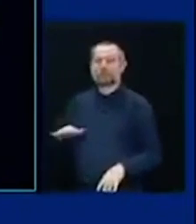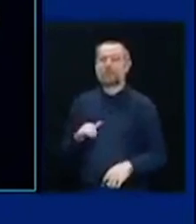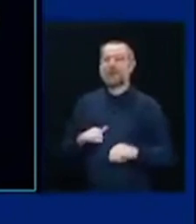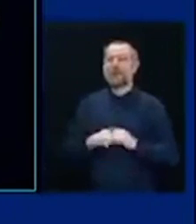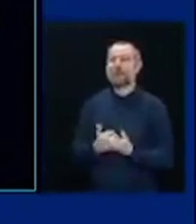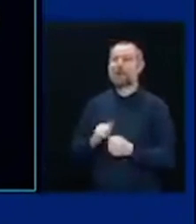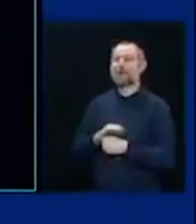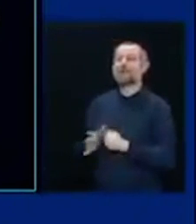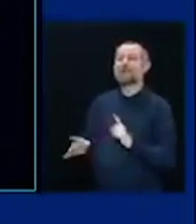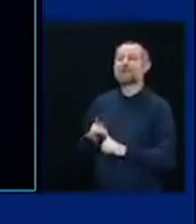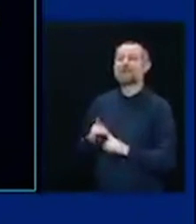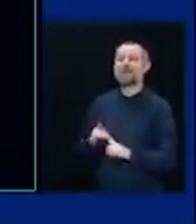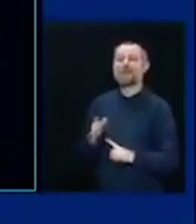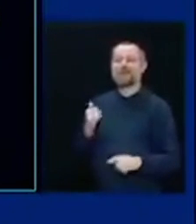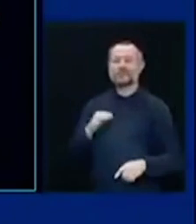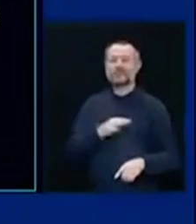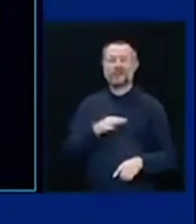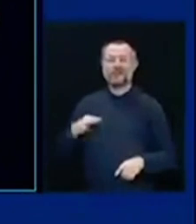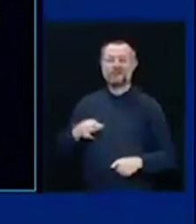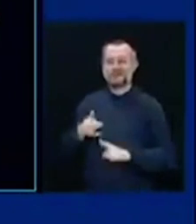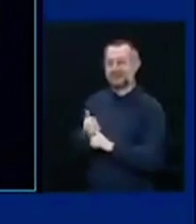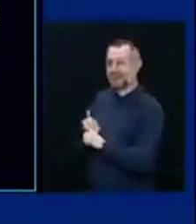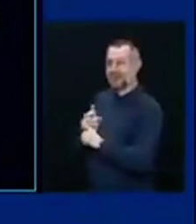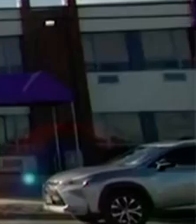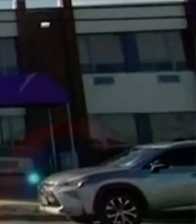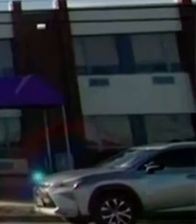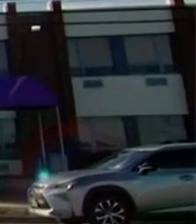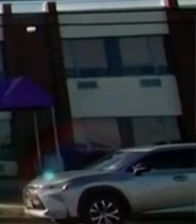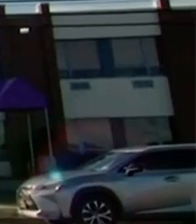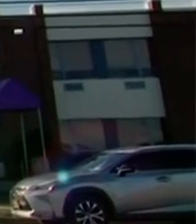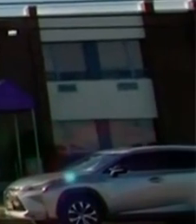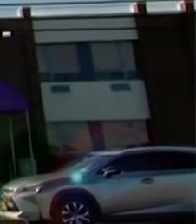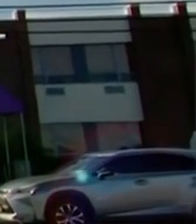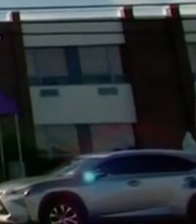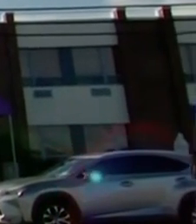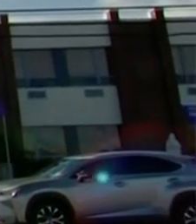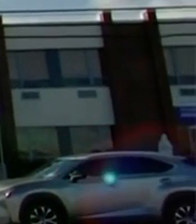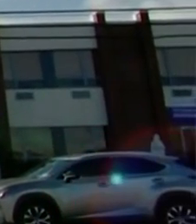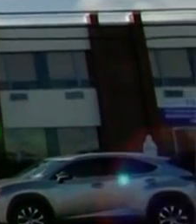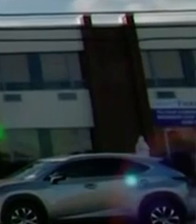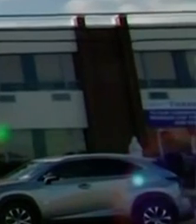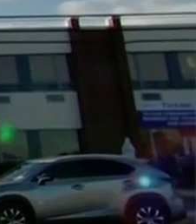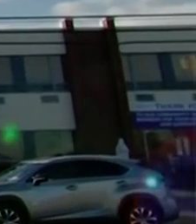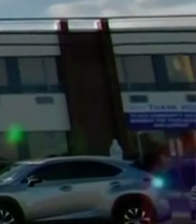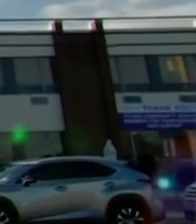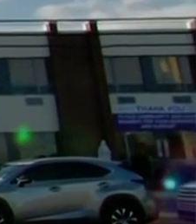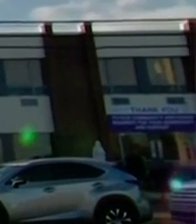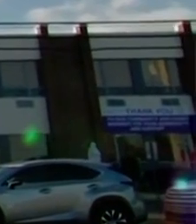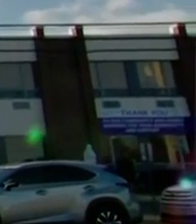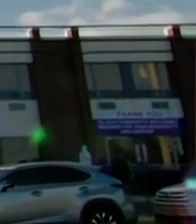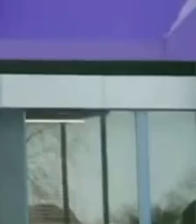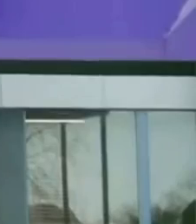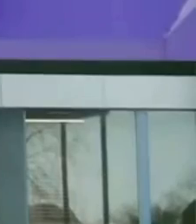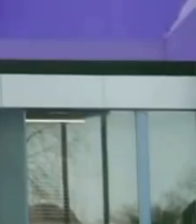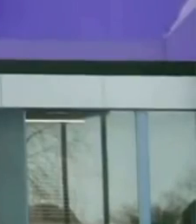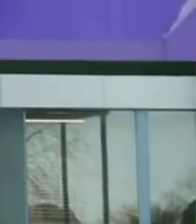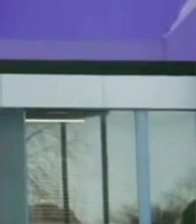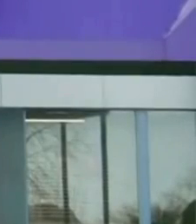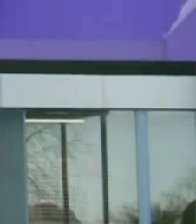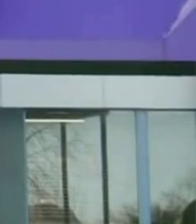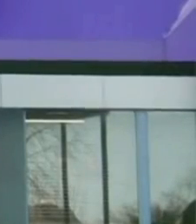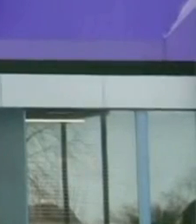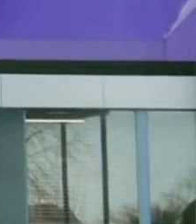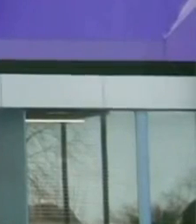by staff walking into the nursing home. But Cuomo failed to mention it was his own policies that